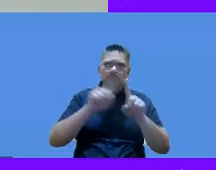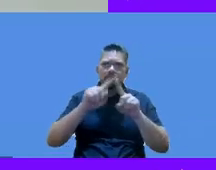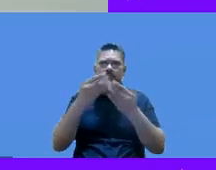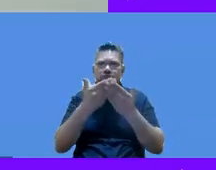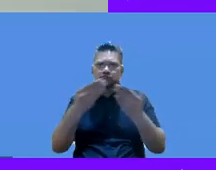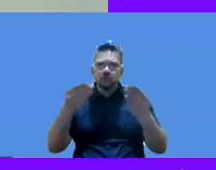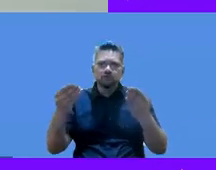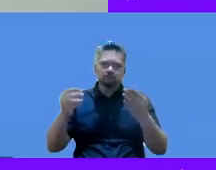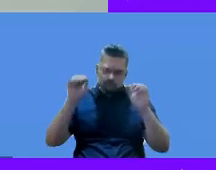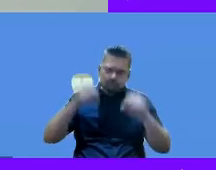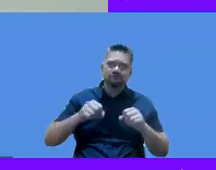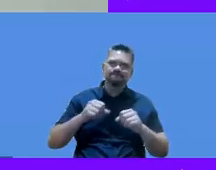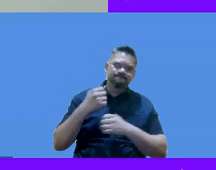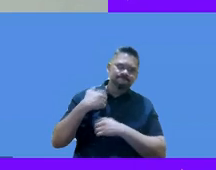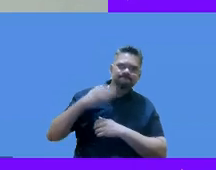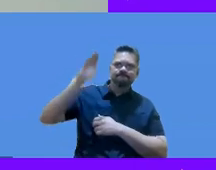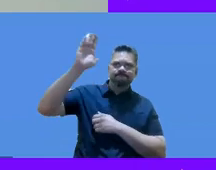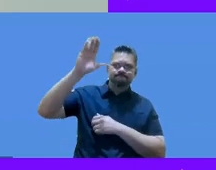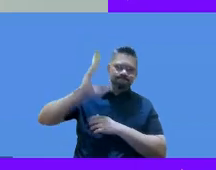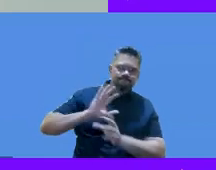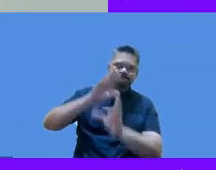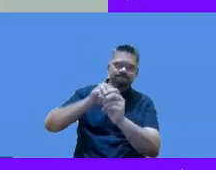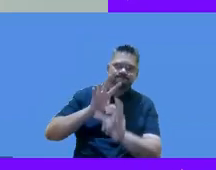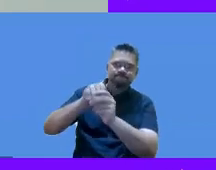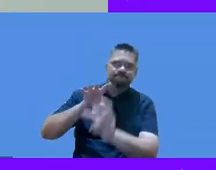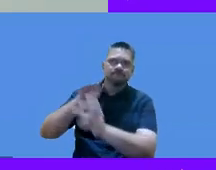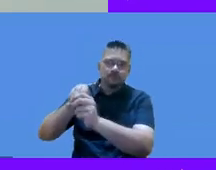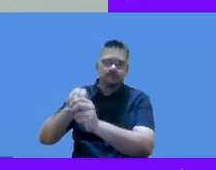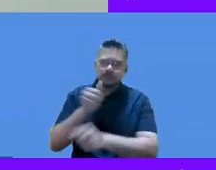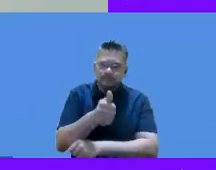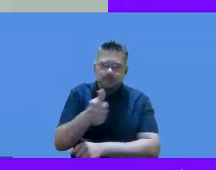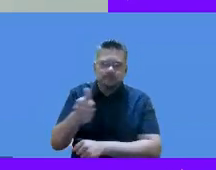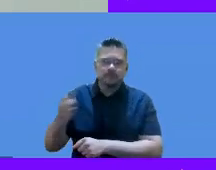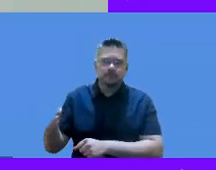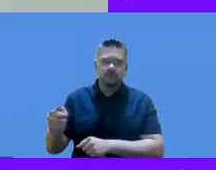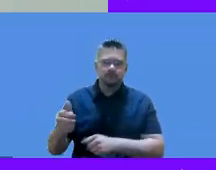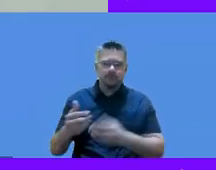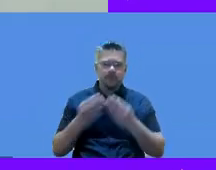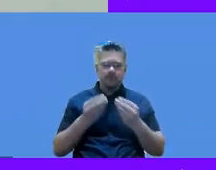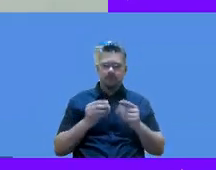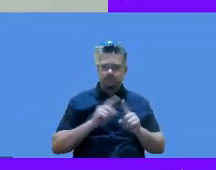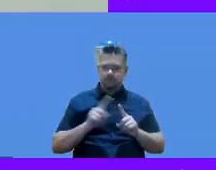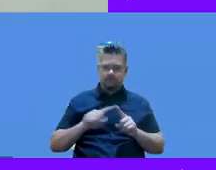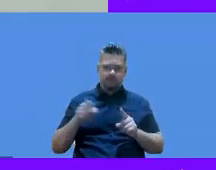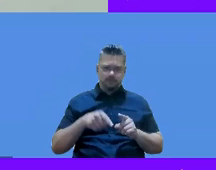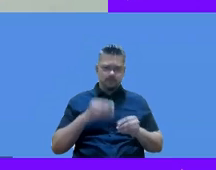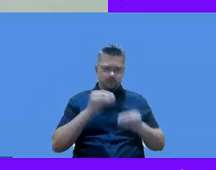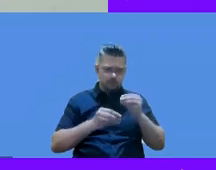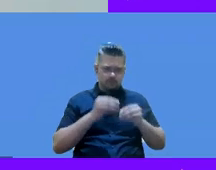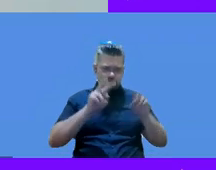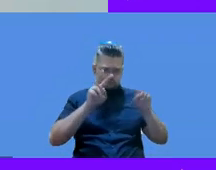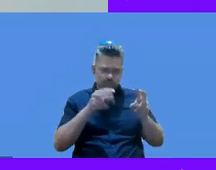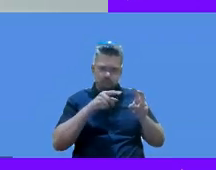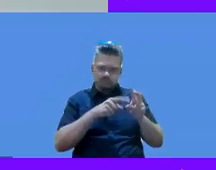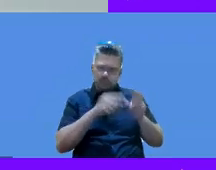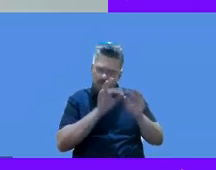only to raise the visibility of issues you are working on, but also share why this issue is important and why it needs the attention of policymakers